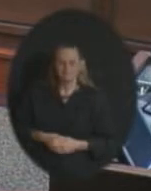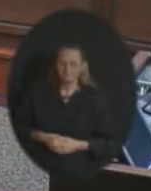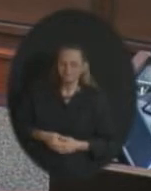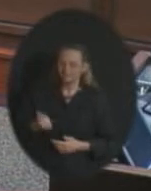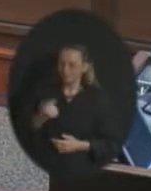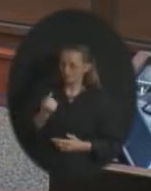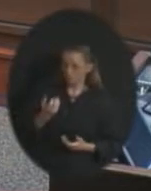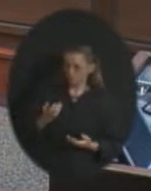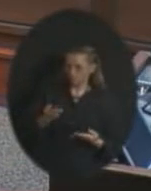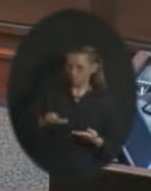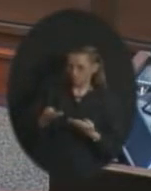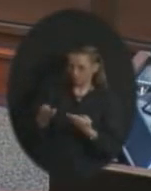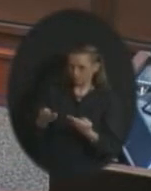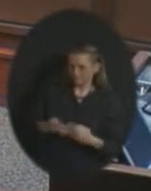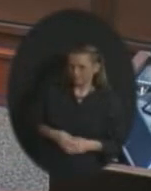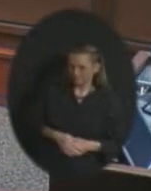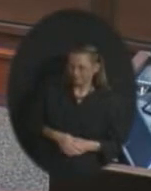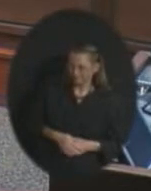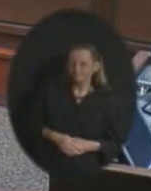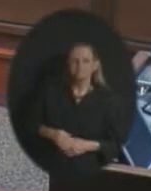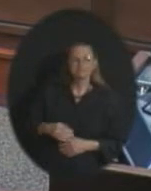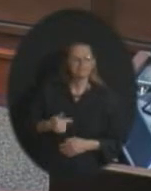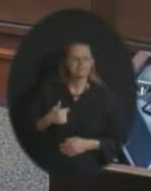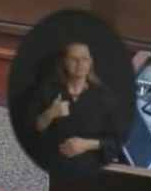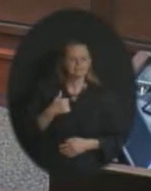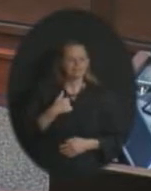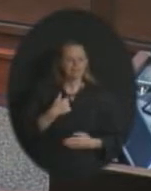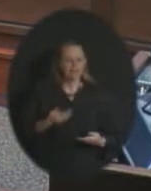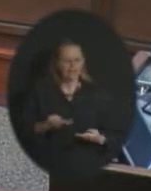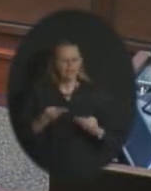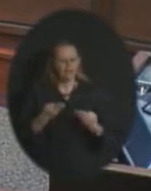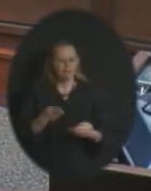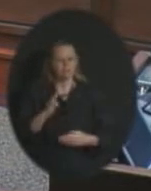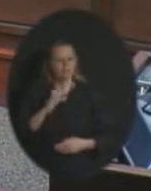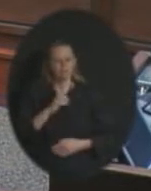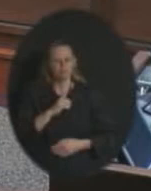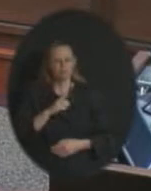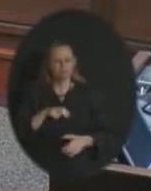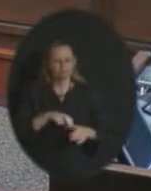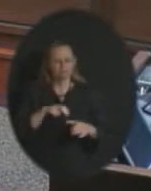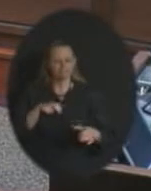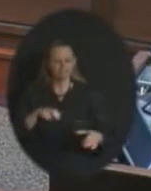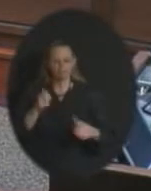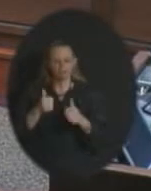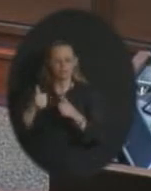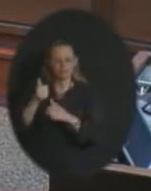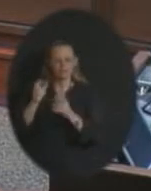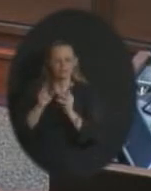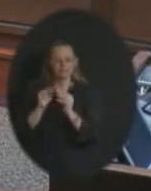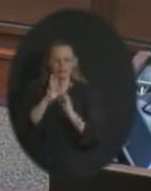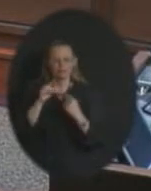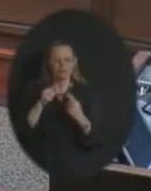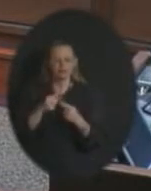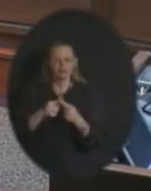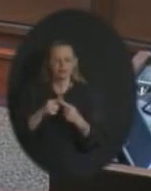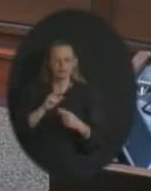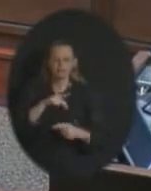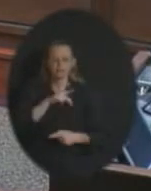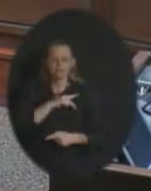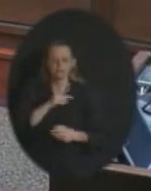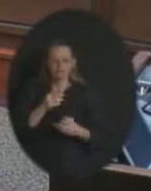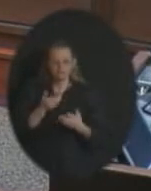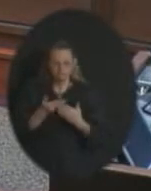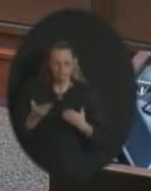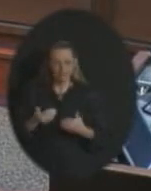motion? I'd move that the board adjourn to executive session for the purpose of discussing personnel matters of non-elected personnel,